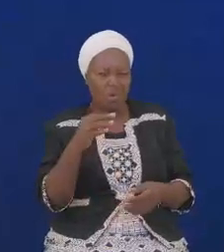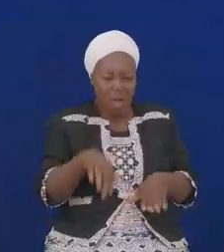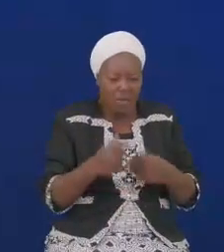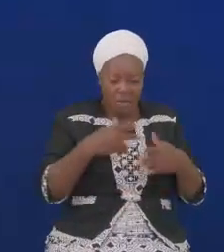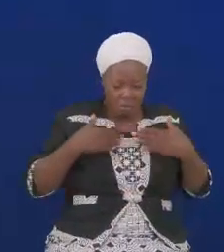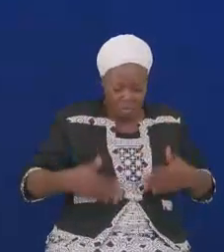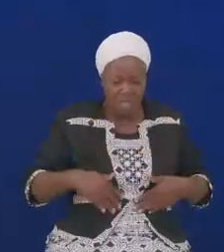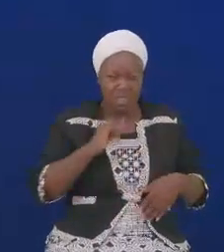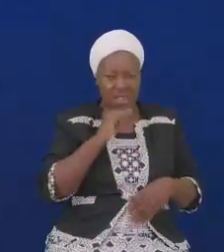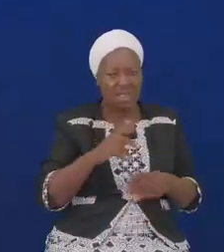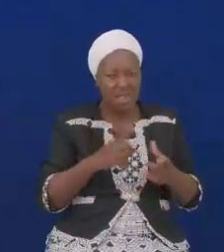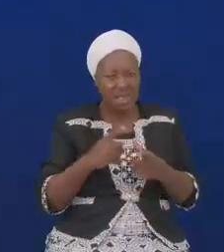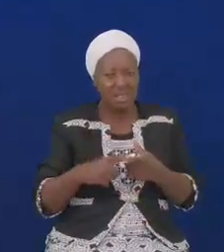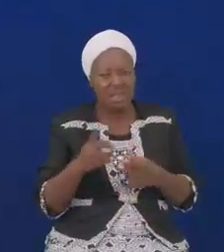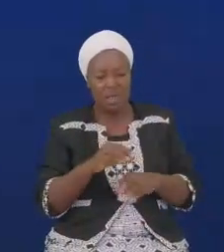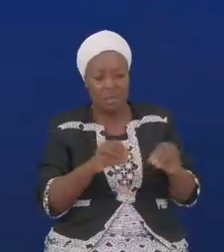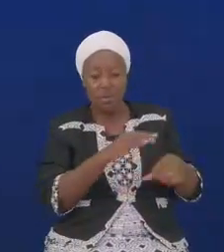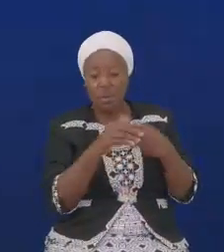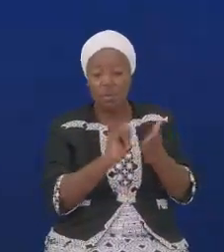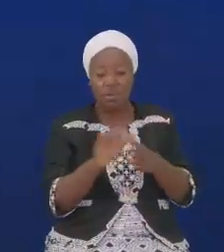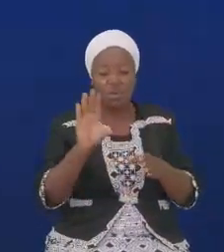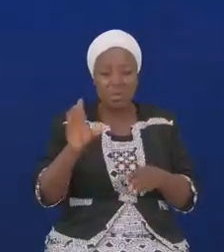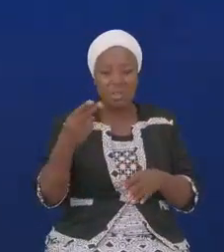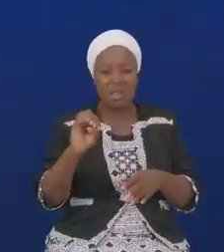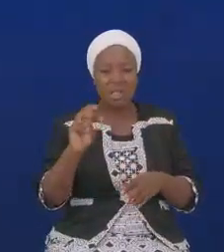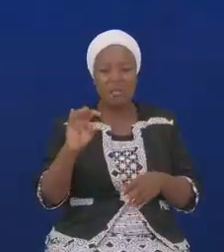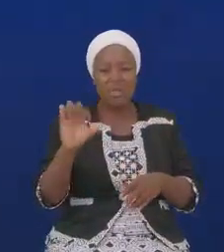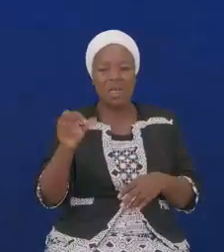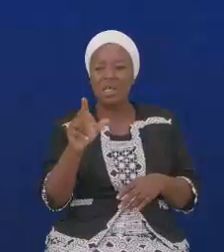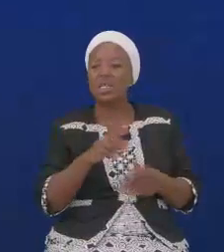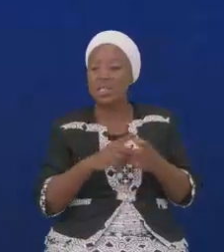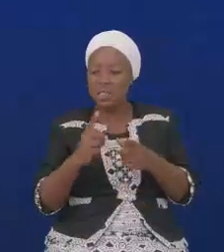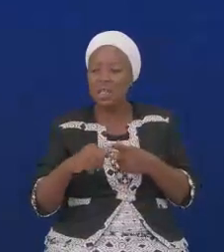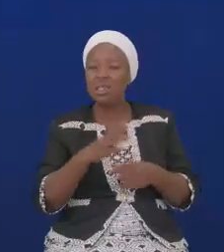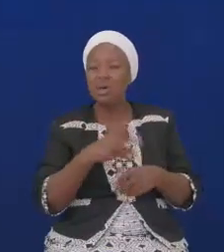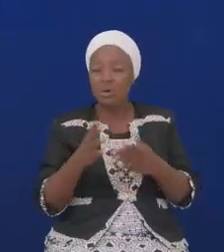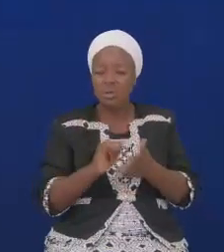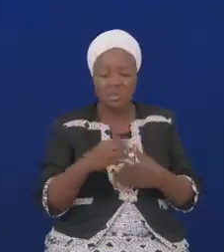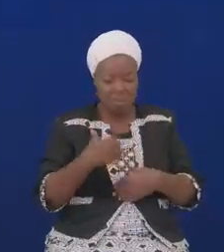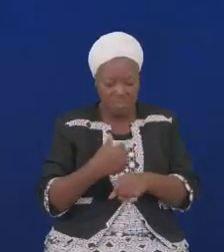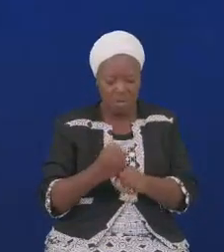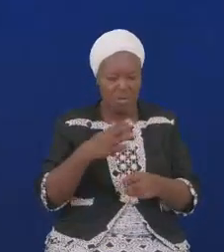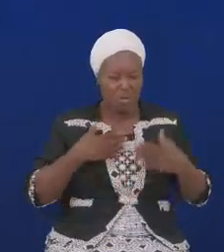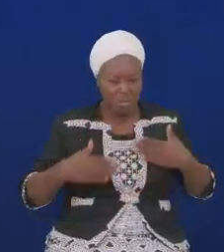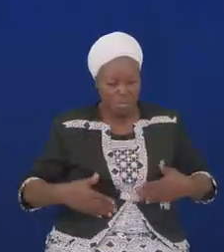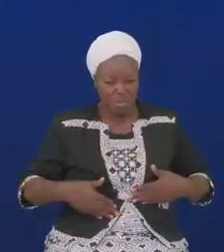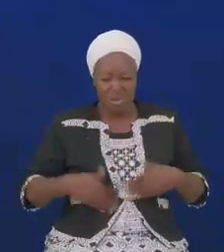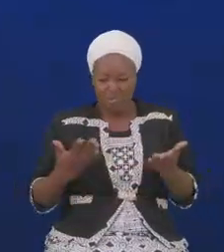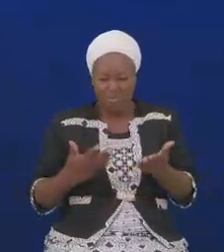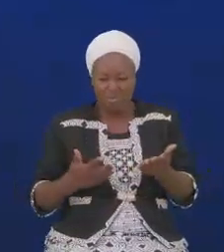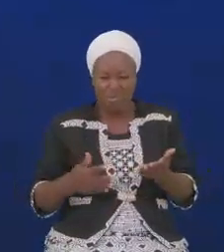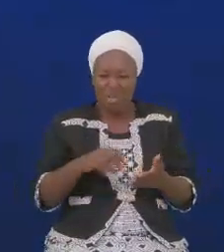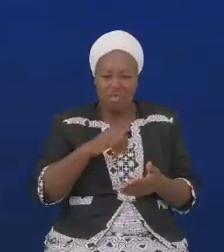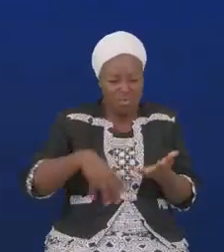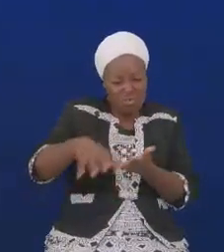they'll tell you the chemicals that, they begin to be activated when that anger comes, and then